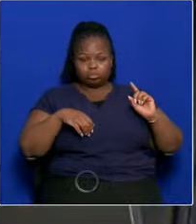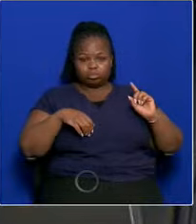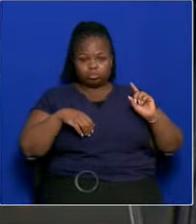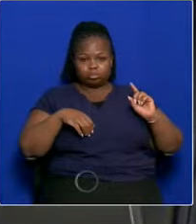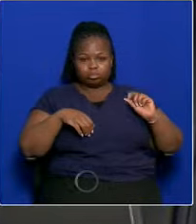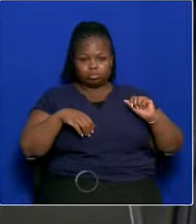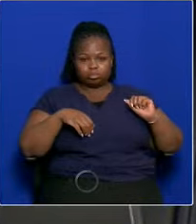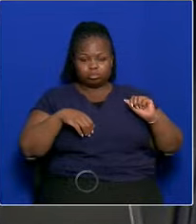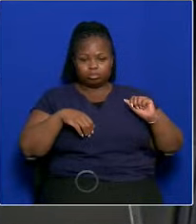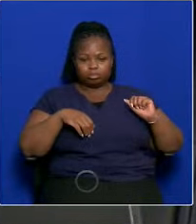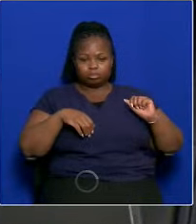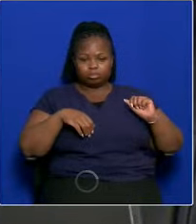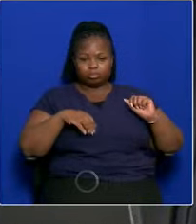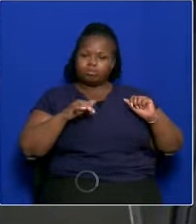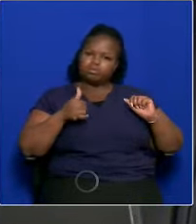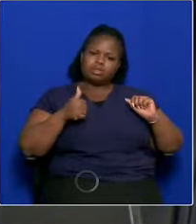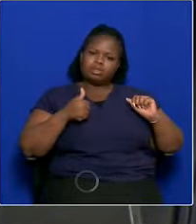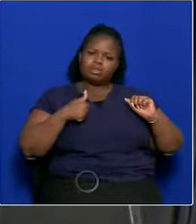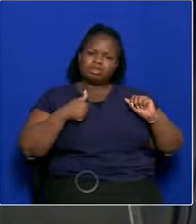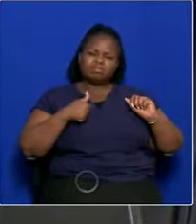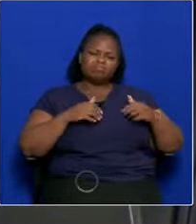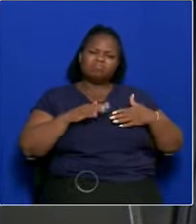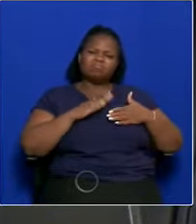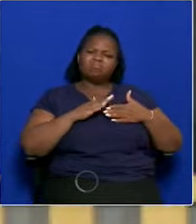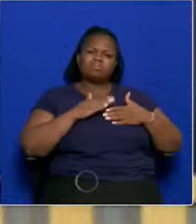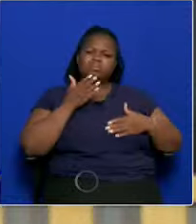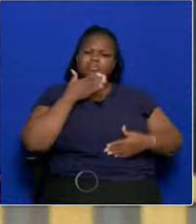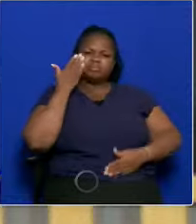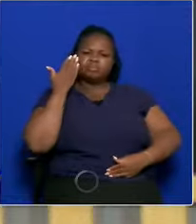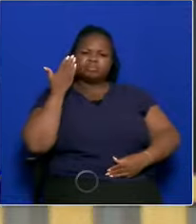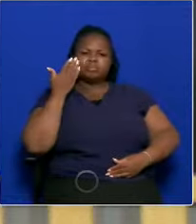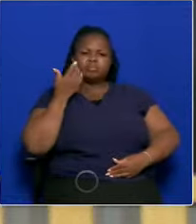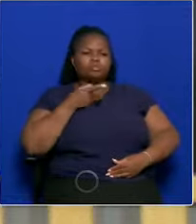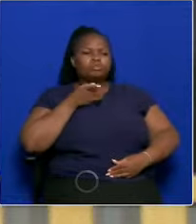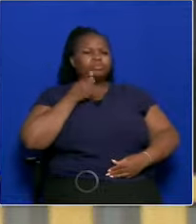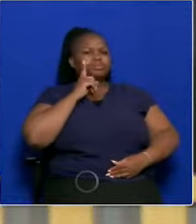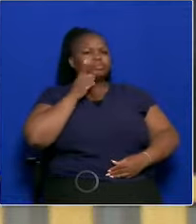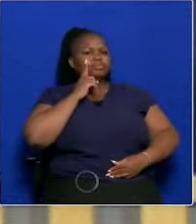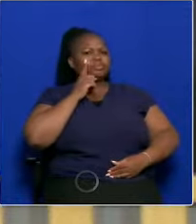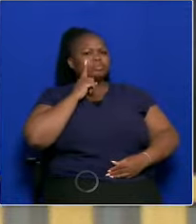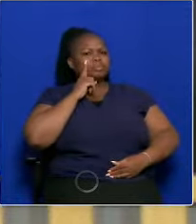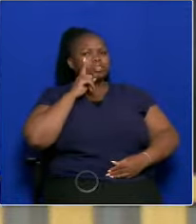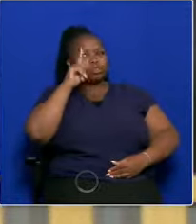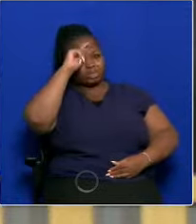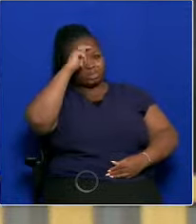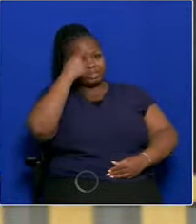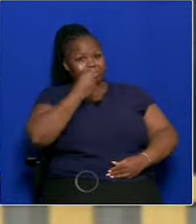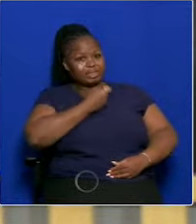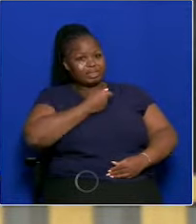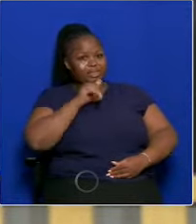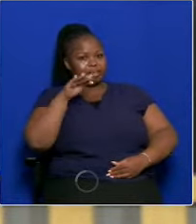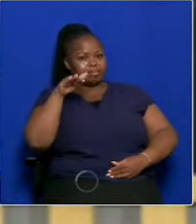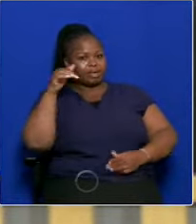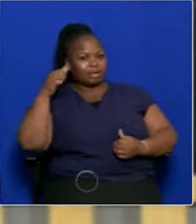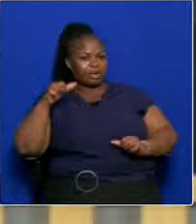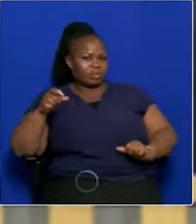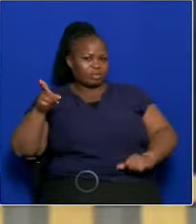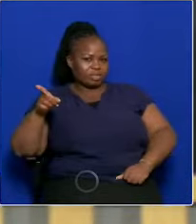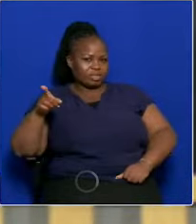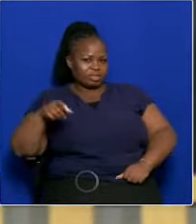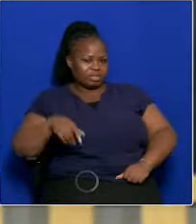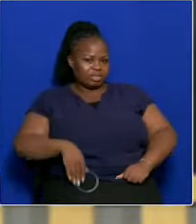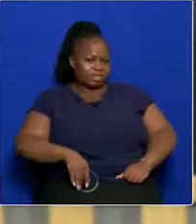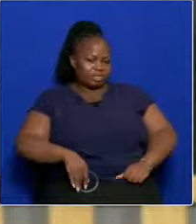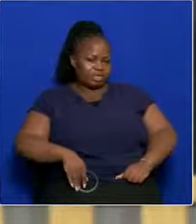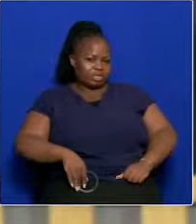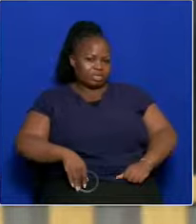And we would have no reason to go and look at your son's bank account until you